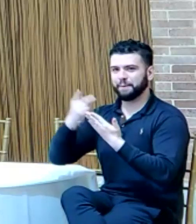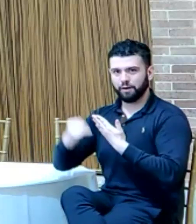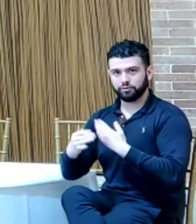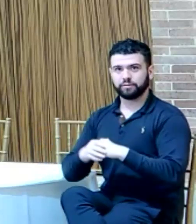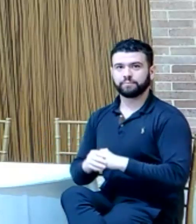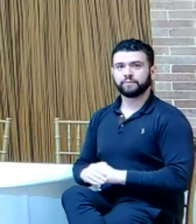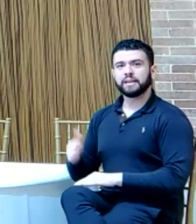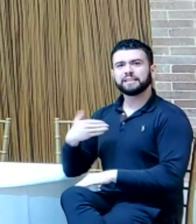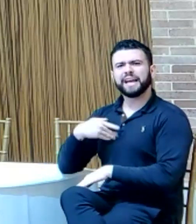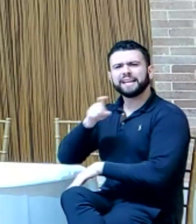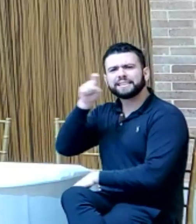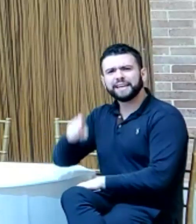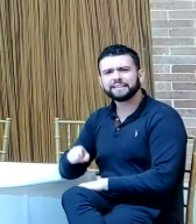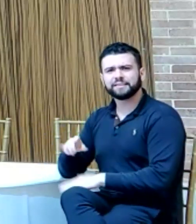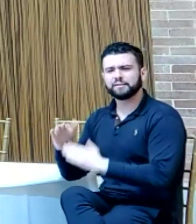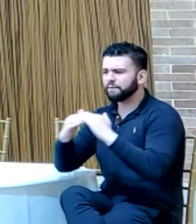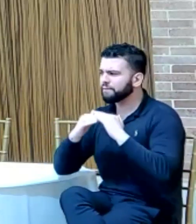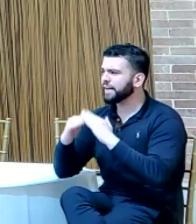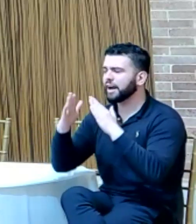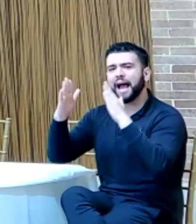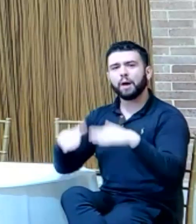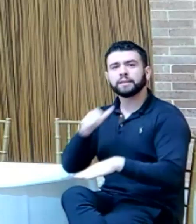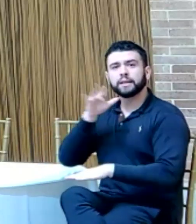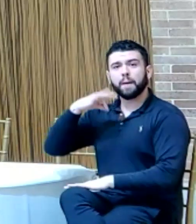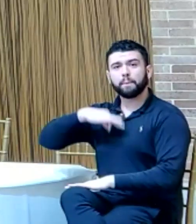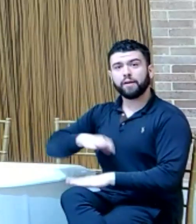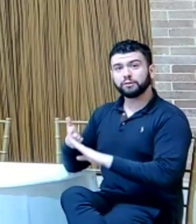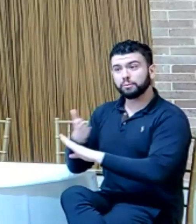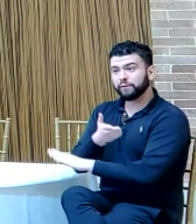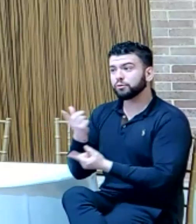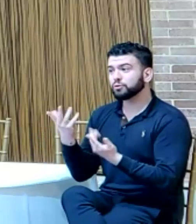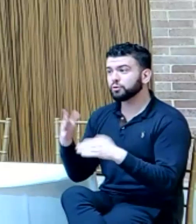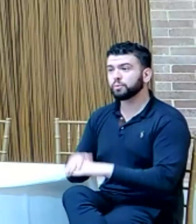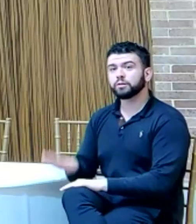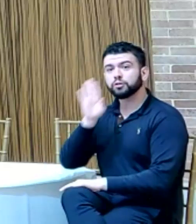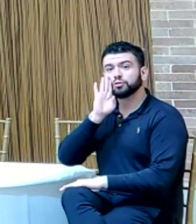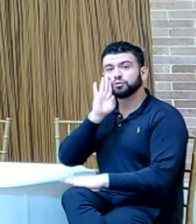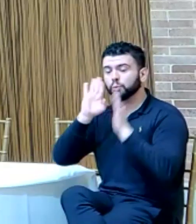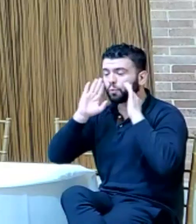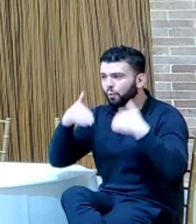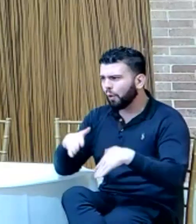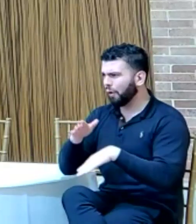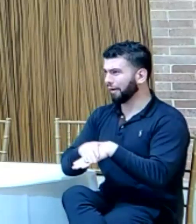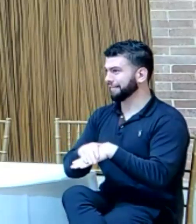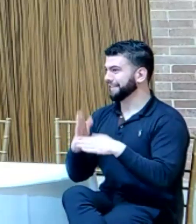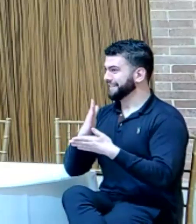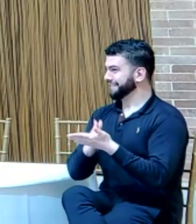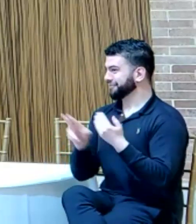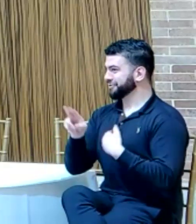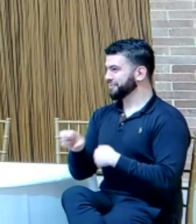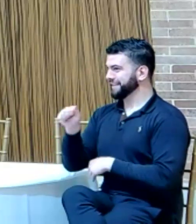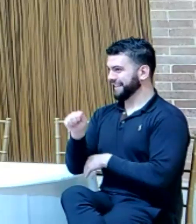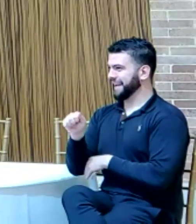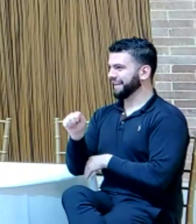housing nonprofit prior to this secretary McCain has worked on USDA section 515 rural multif family housing